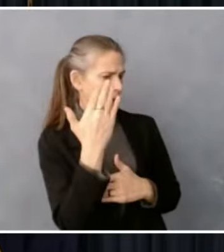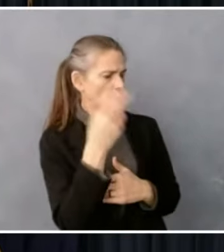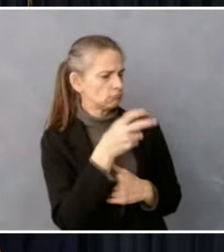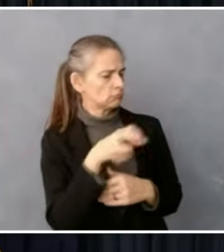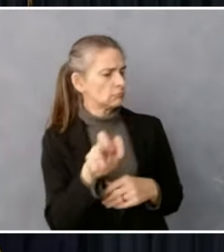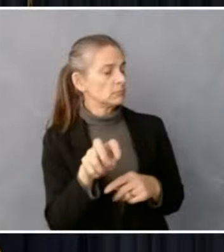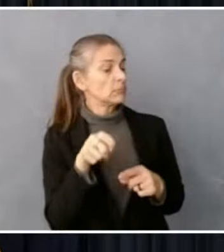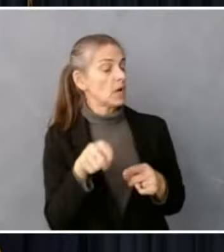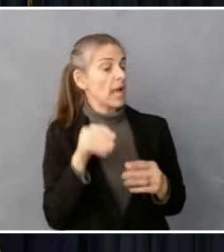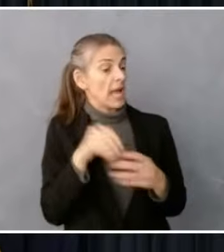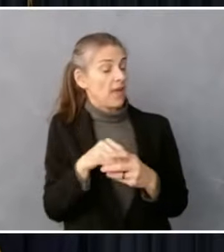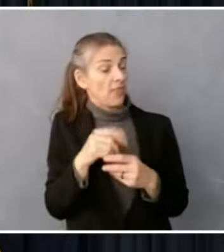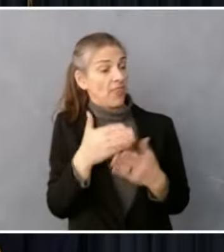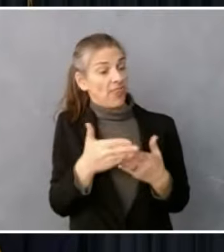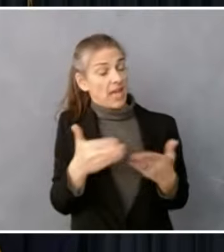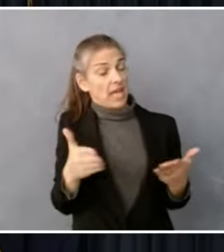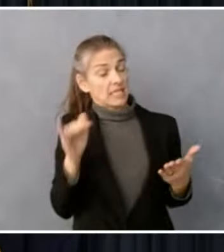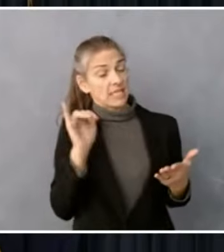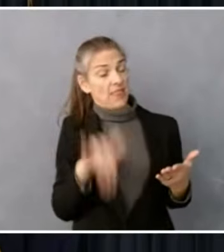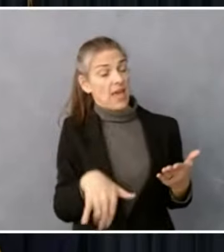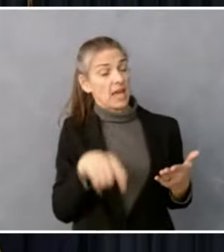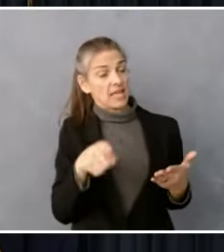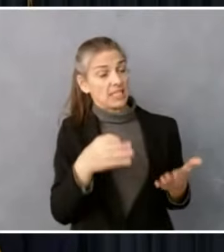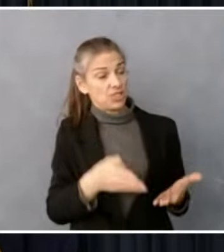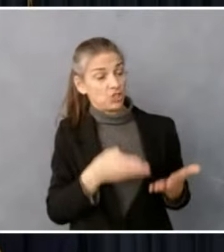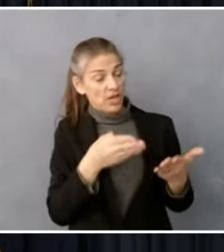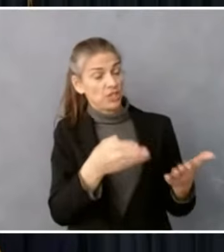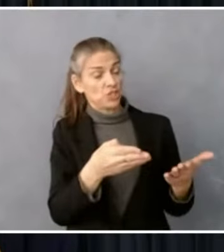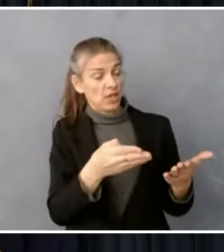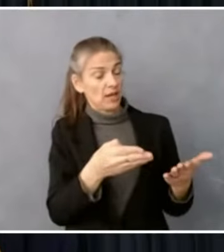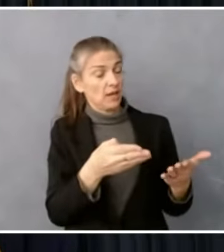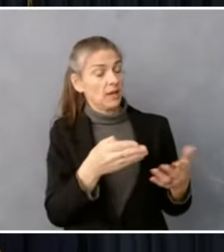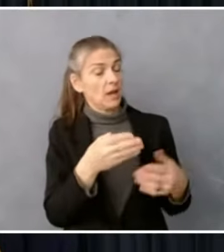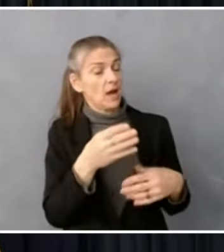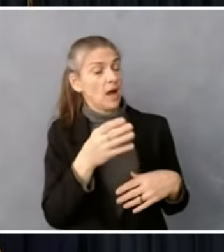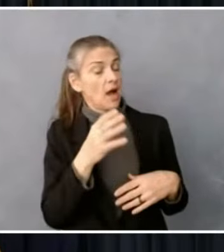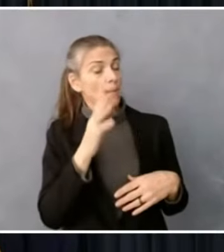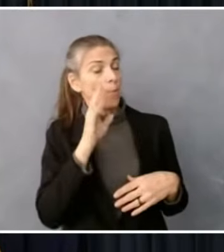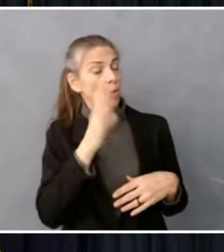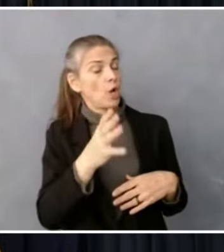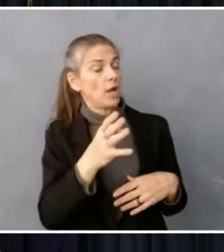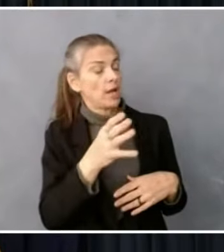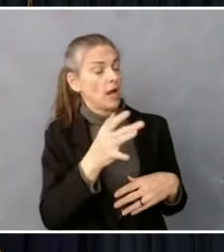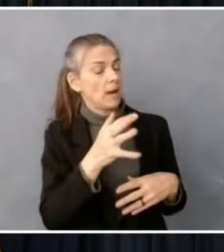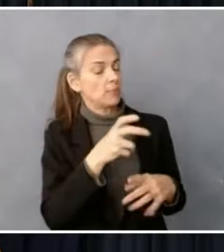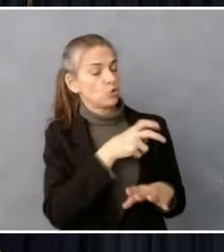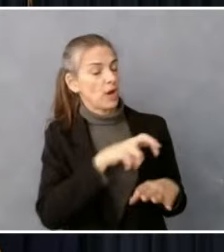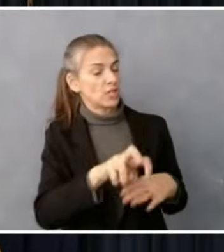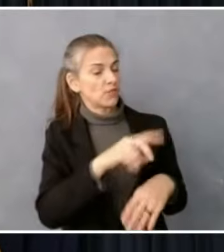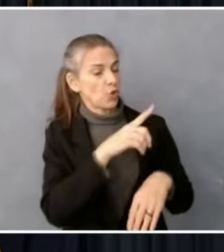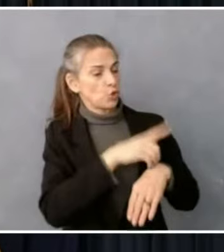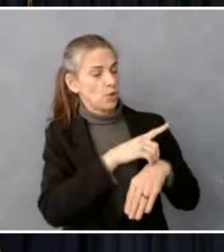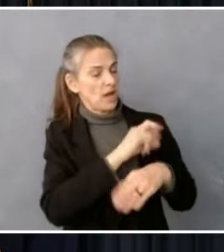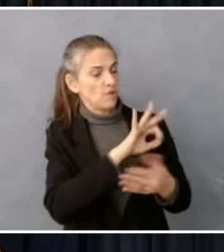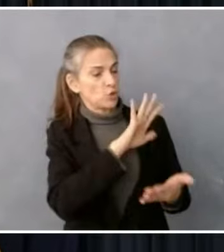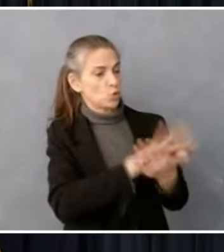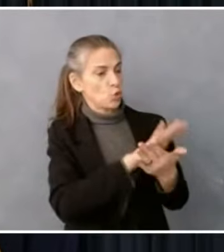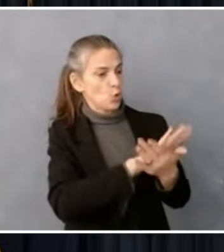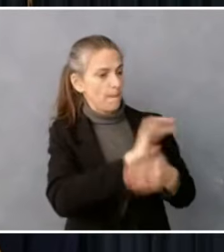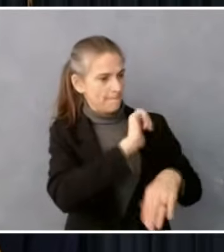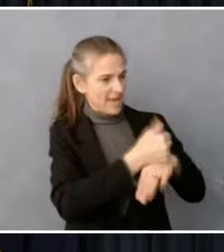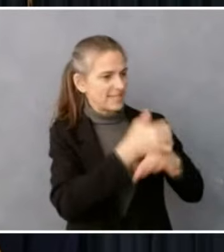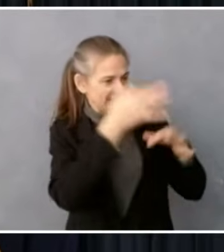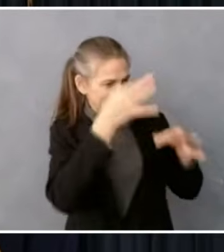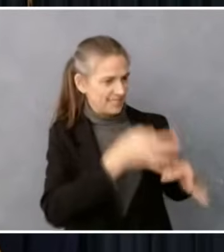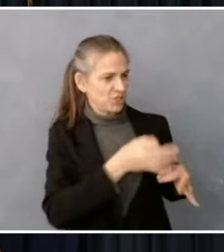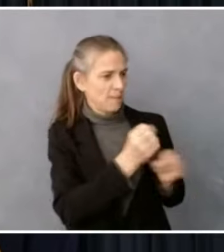Among the things that it's suggesting would transfer the duties of school-based decision-making